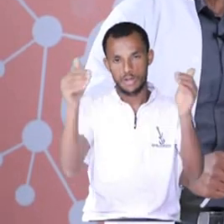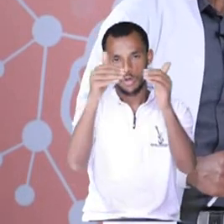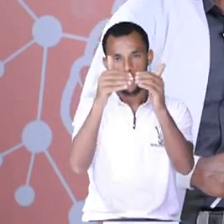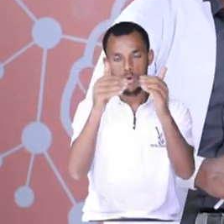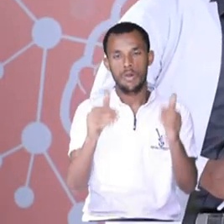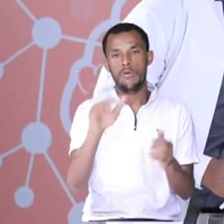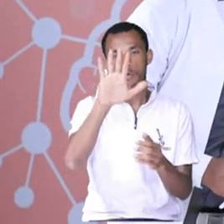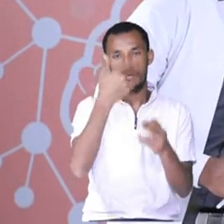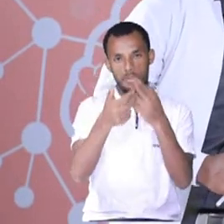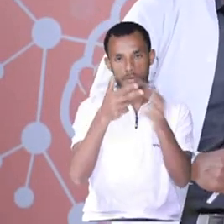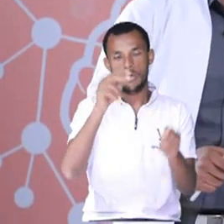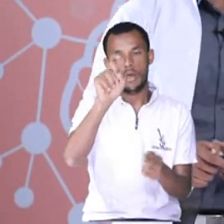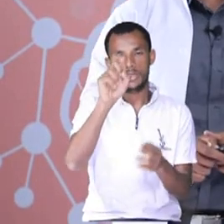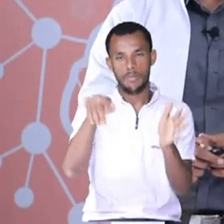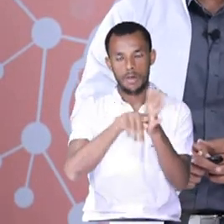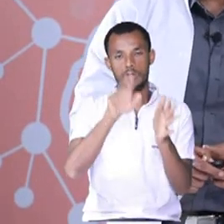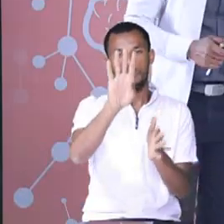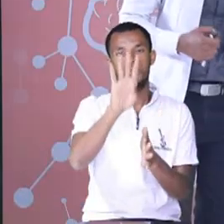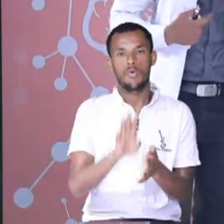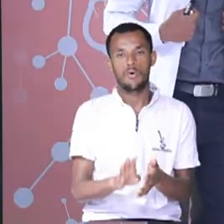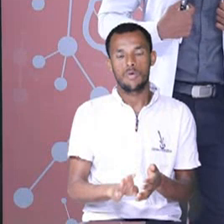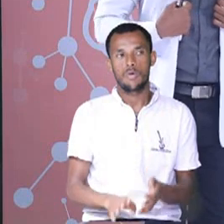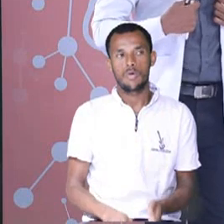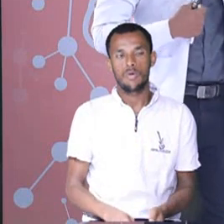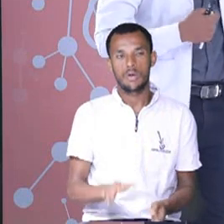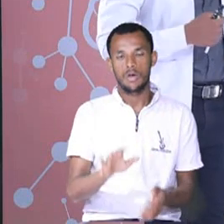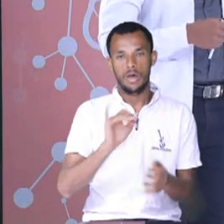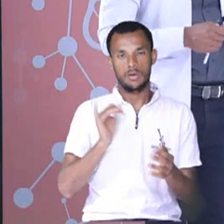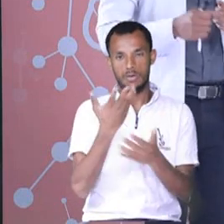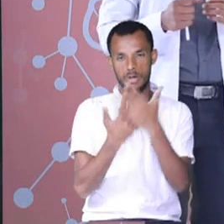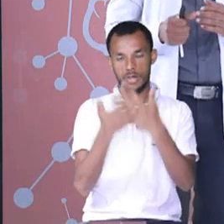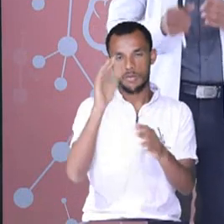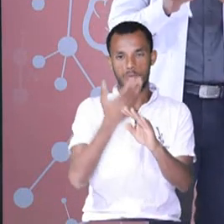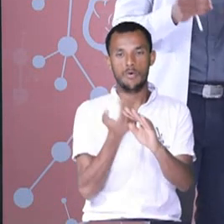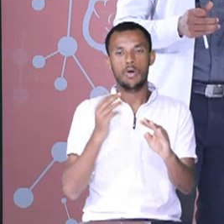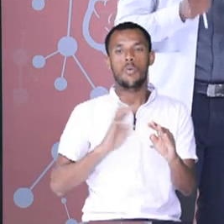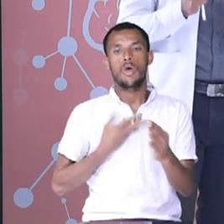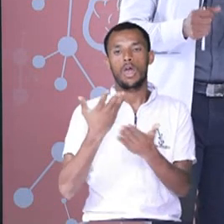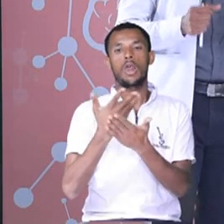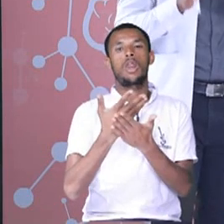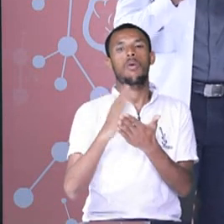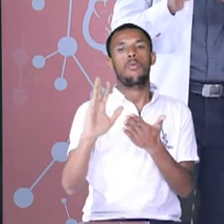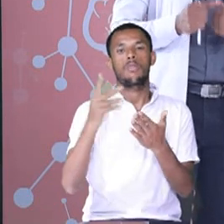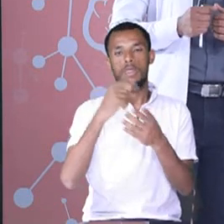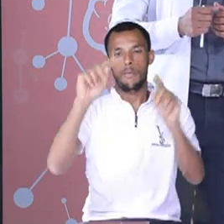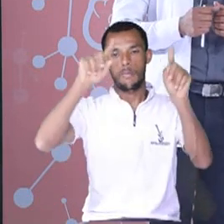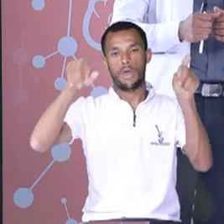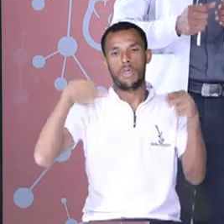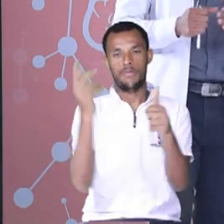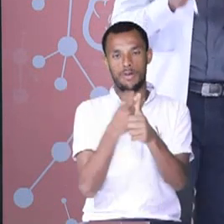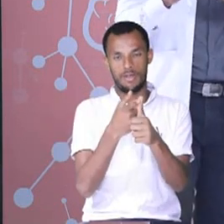equal to 5 times x minus 4. So as we discussed before, we remove first the